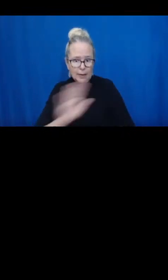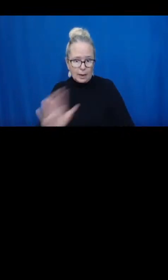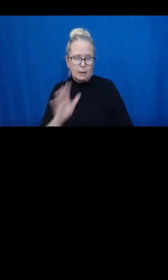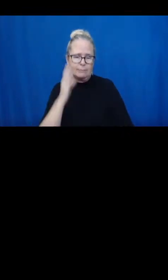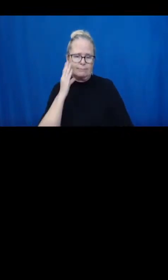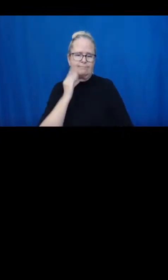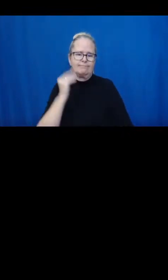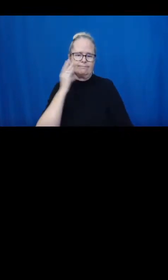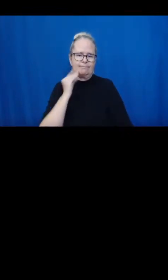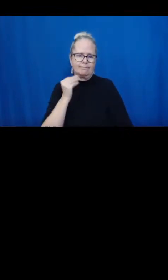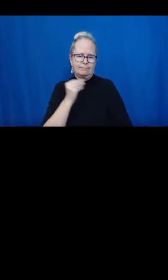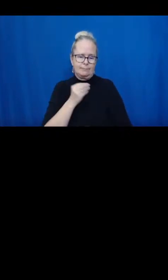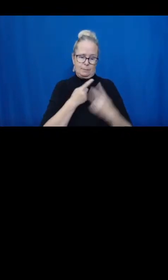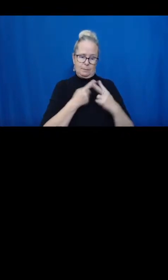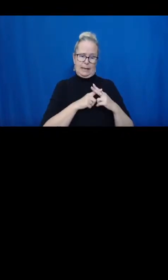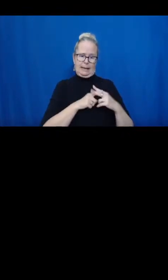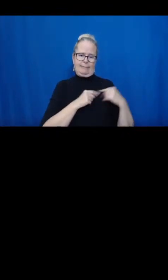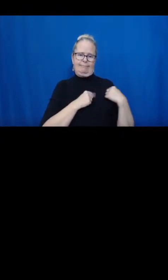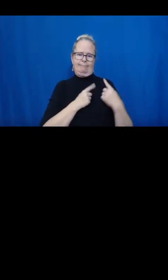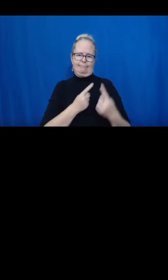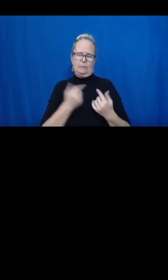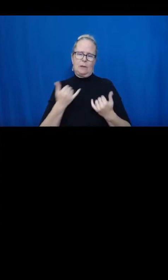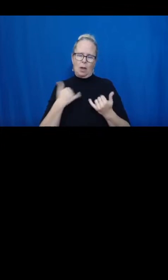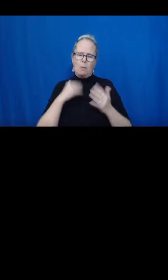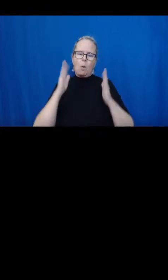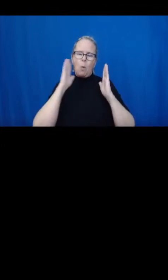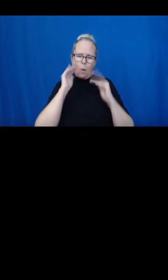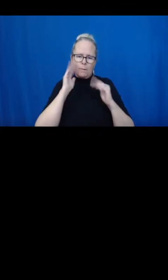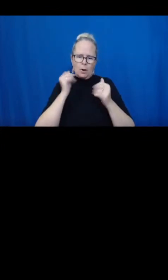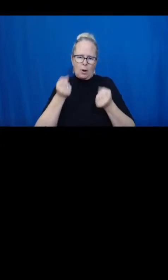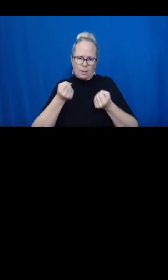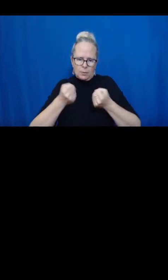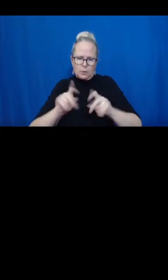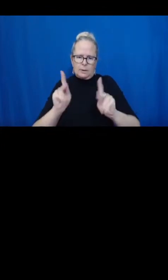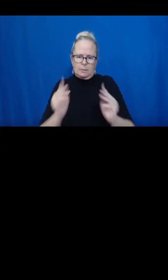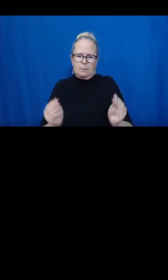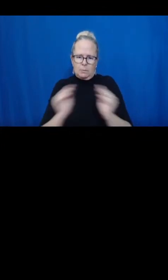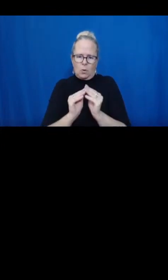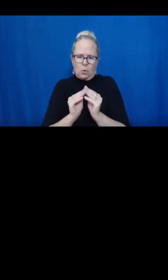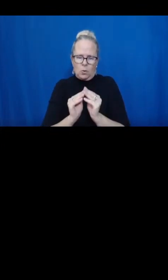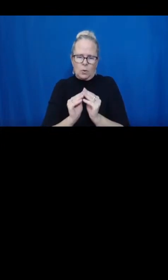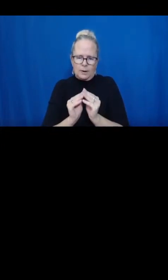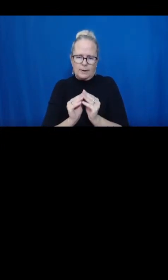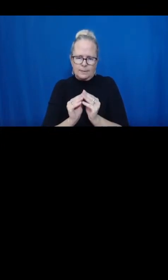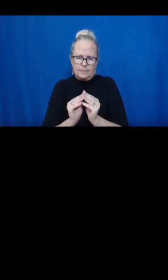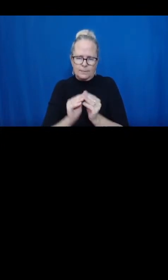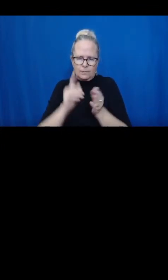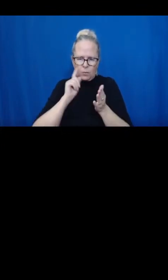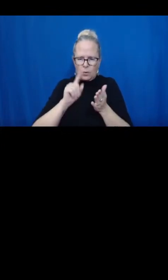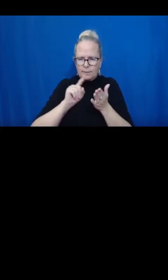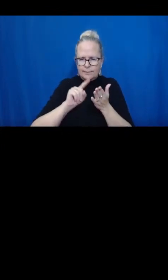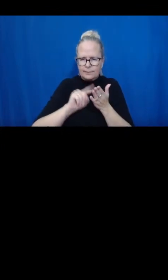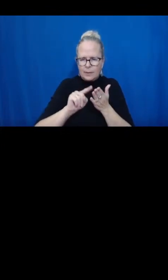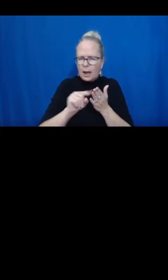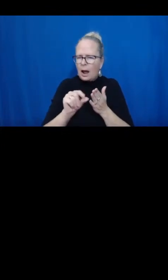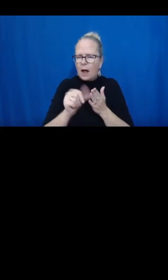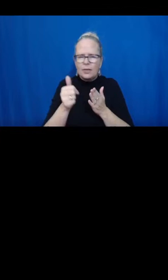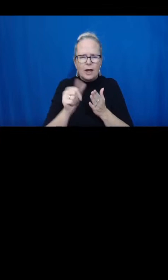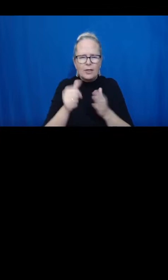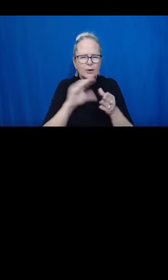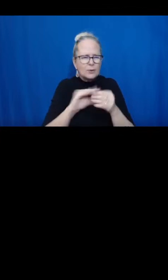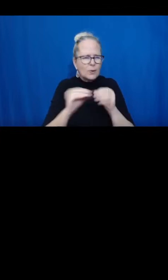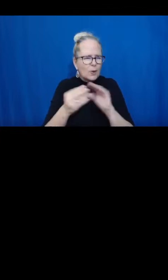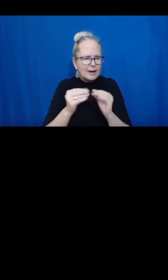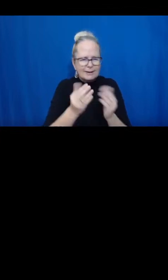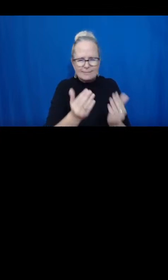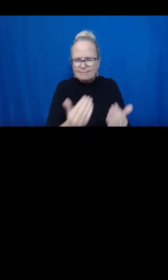stories of the reality of different groups of humans and the impacts that they have faced